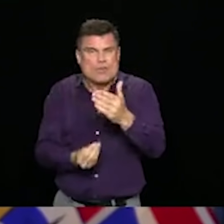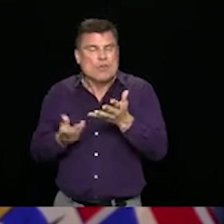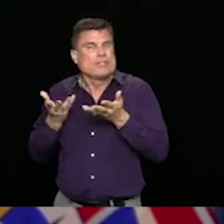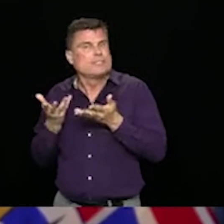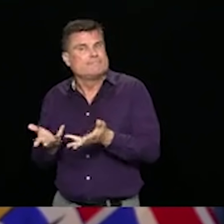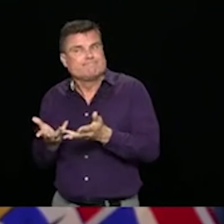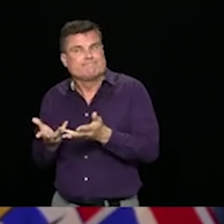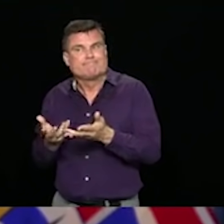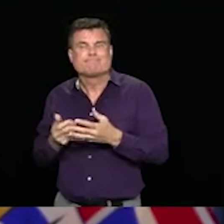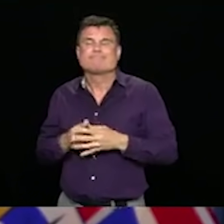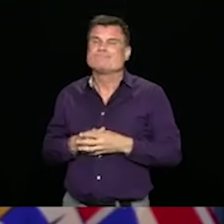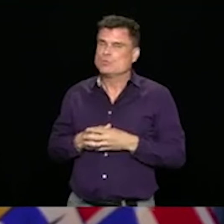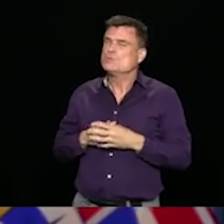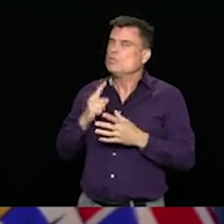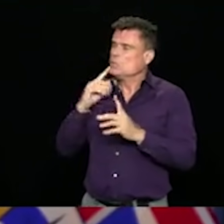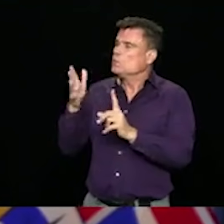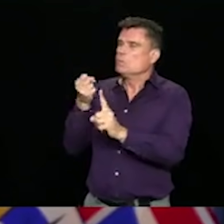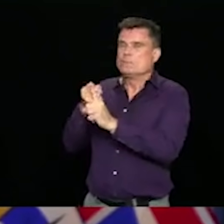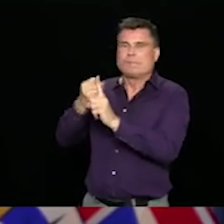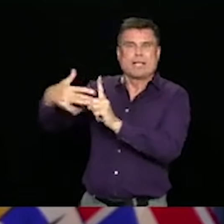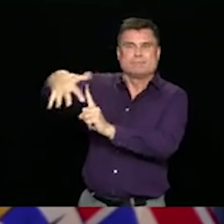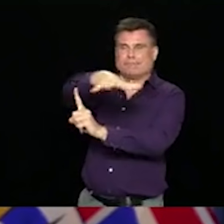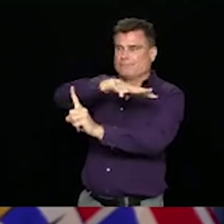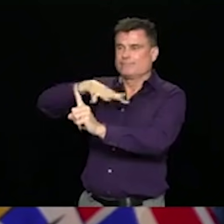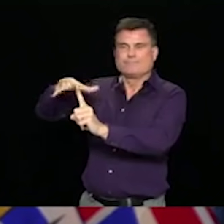people. We now have